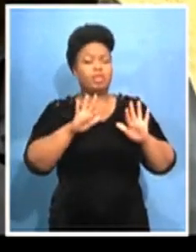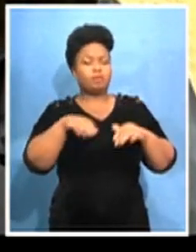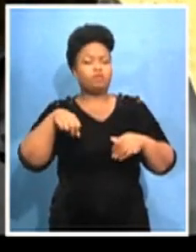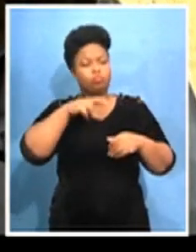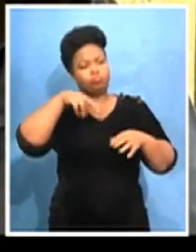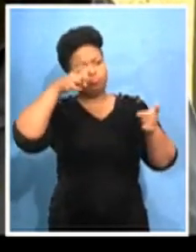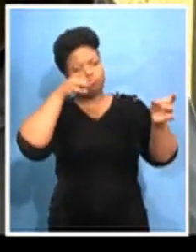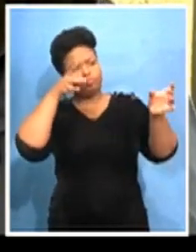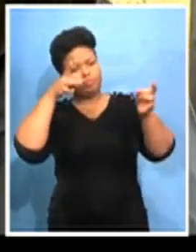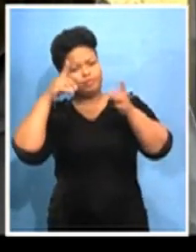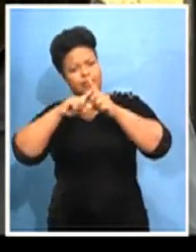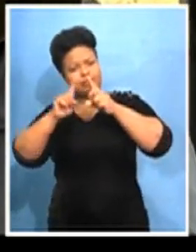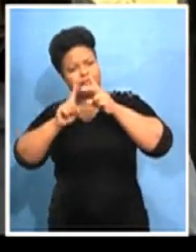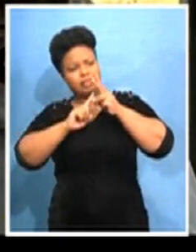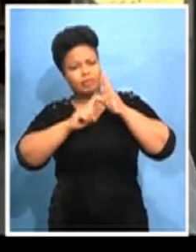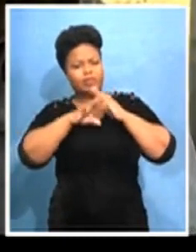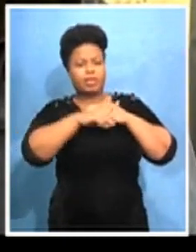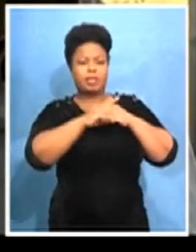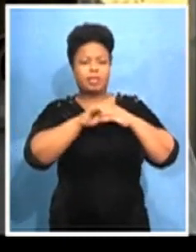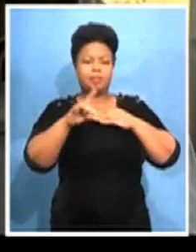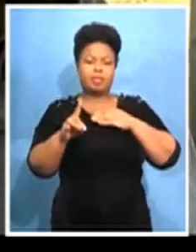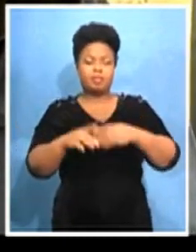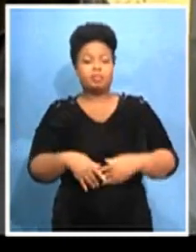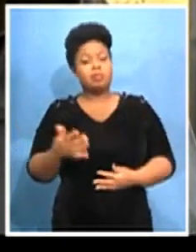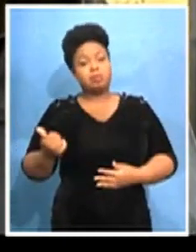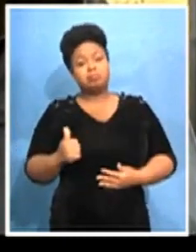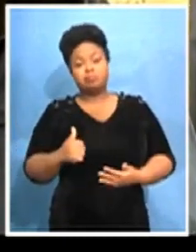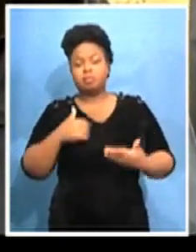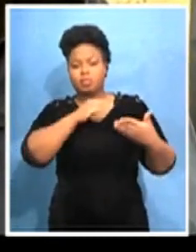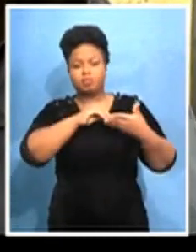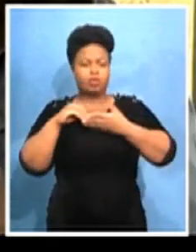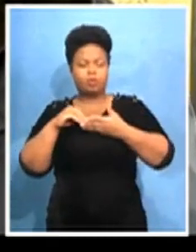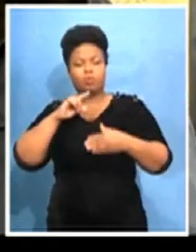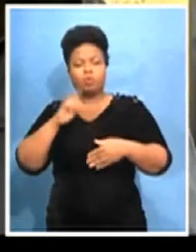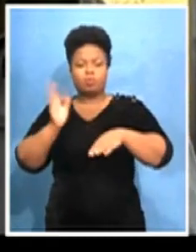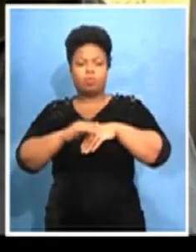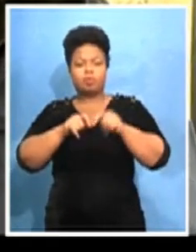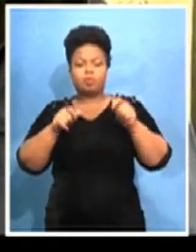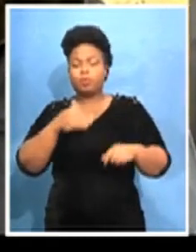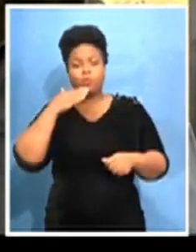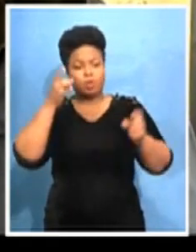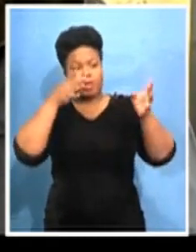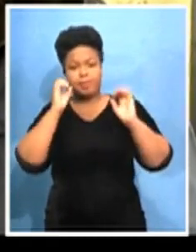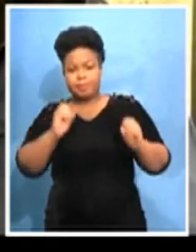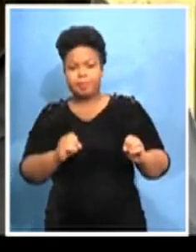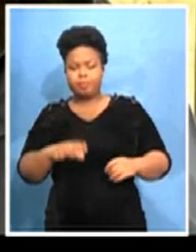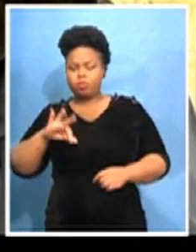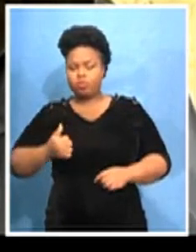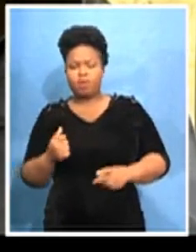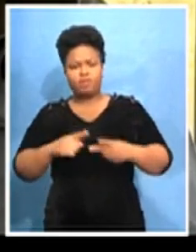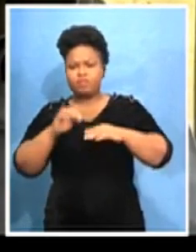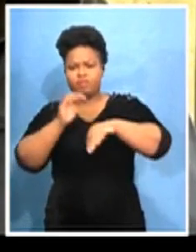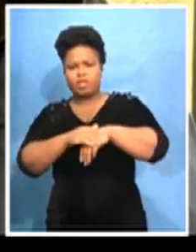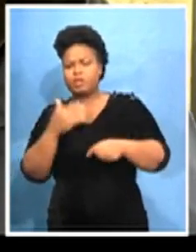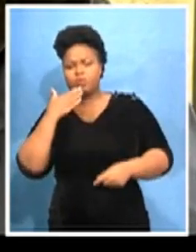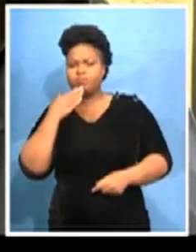And the advantage is he can bring also extra people like non-hunters, his wives or friends that are non-hunters or just photographic people that can